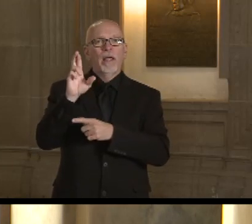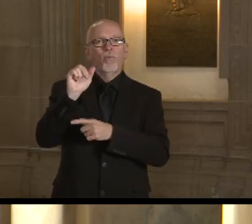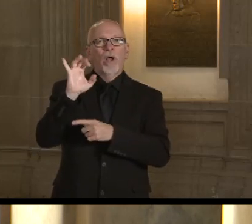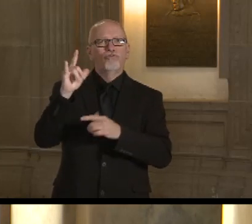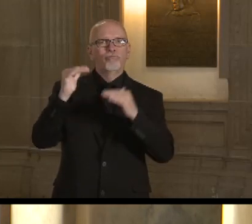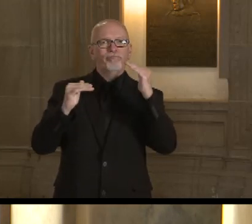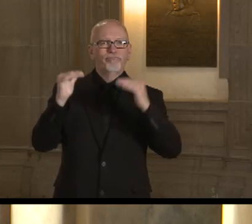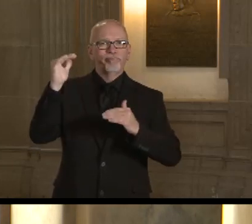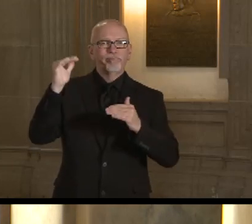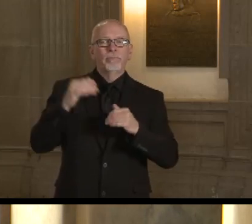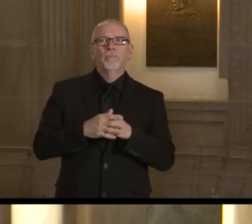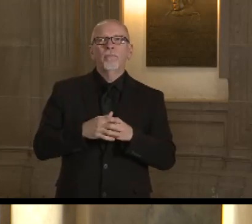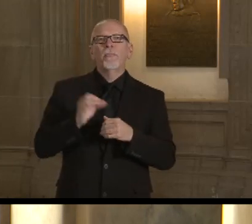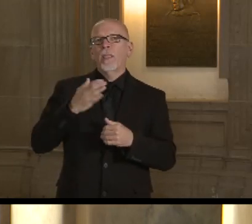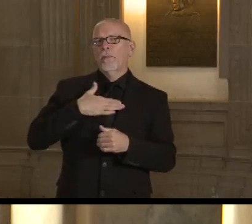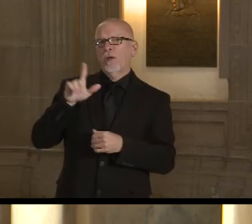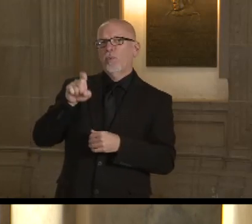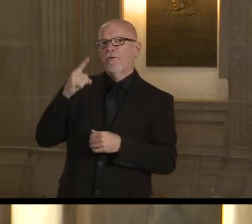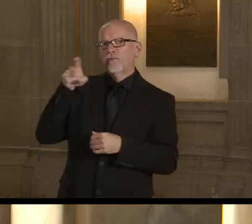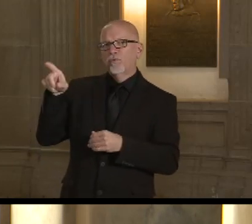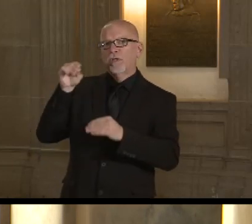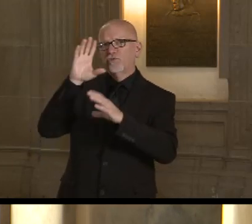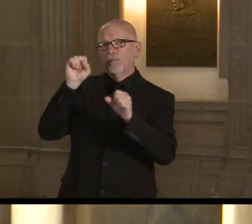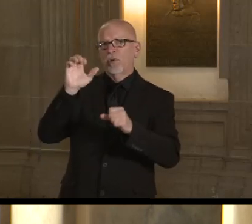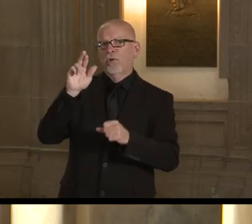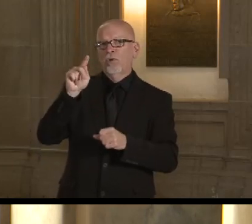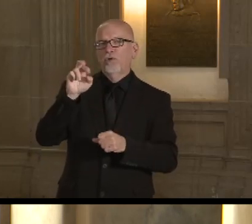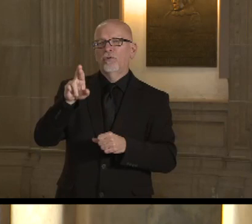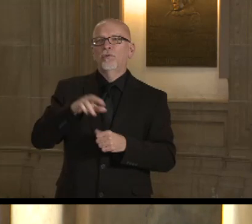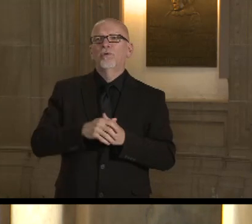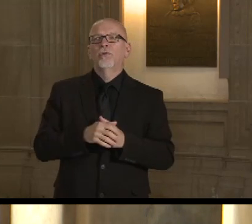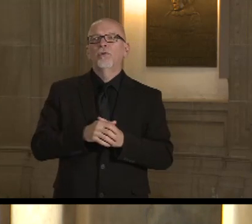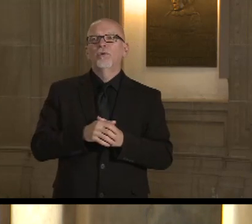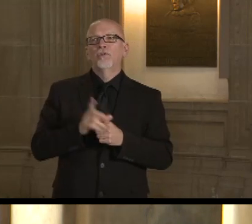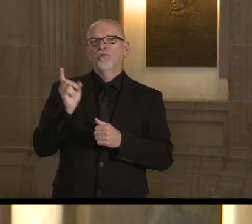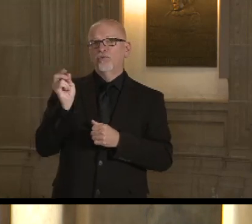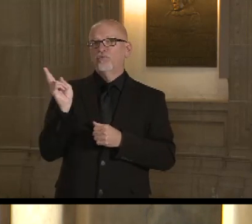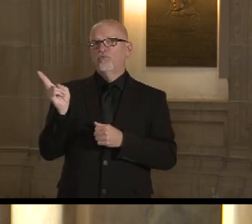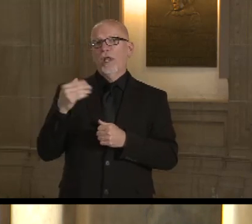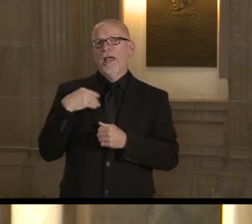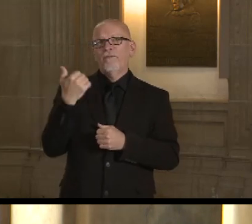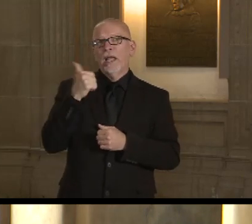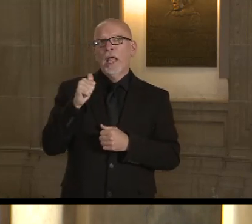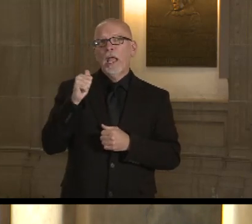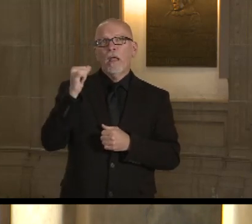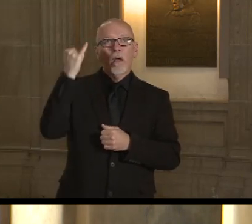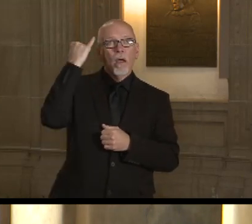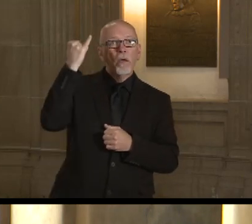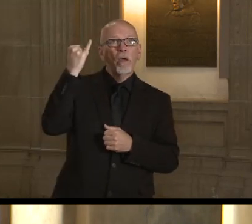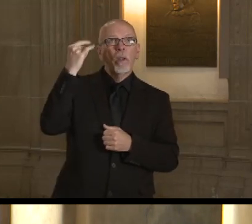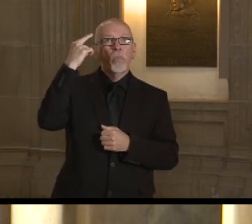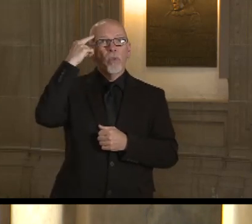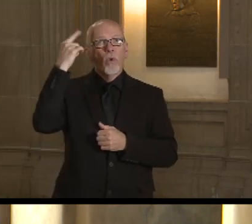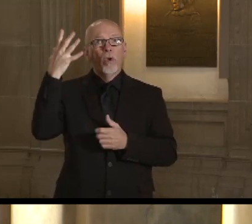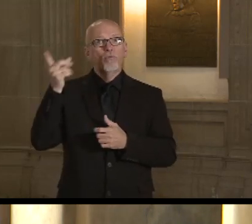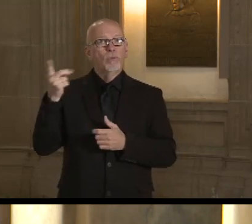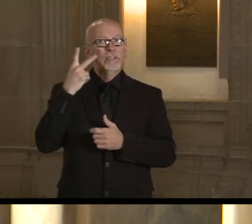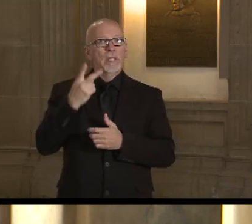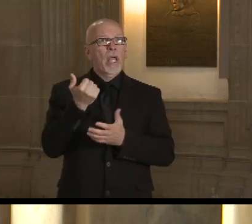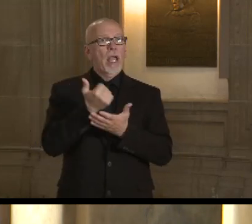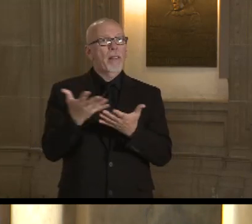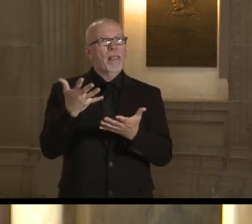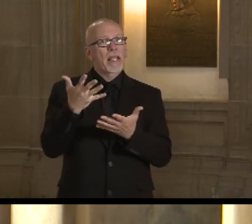injustice. So my question for you and Superintendent Carter is, do you have any thoughts, any ideas that you've seen,